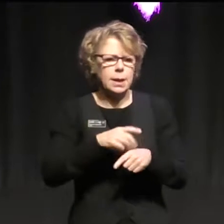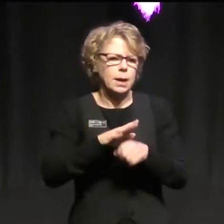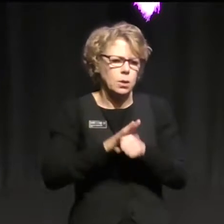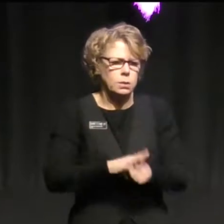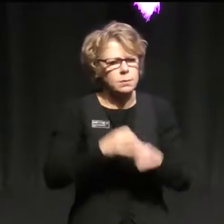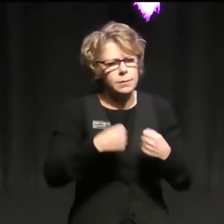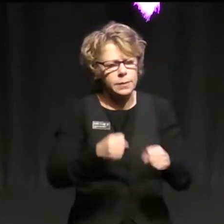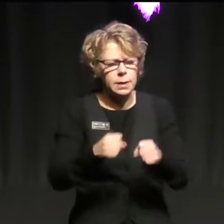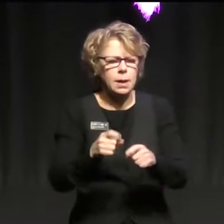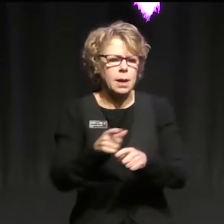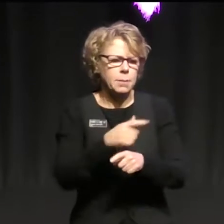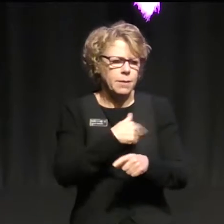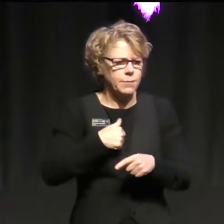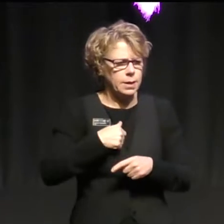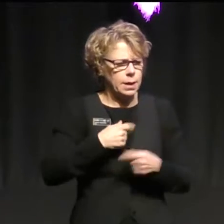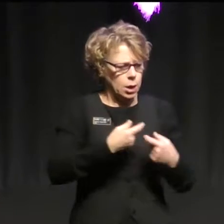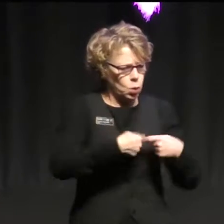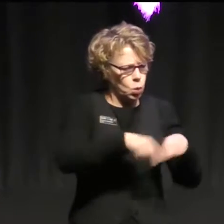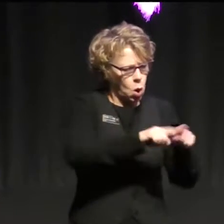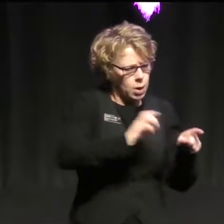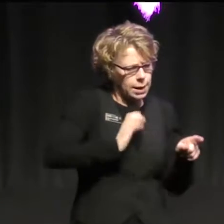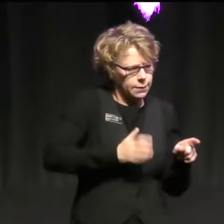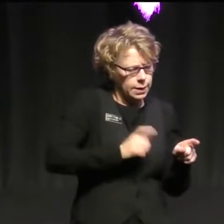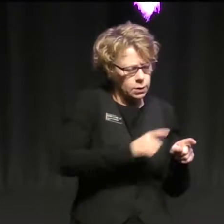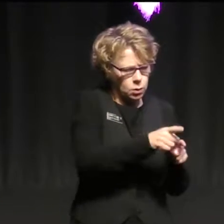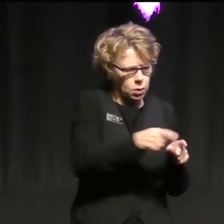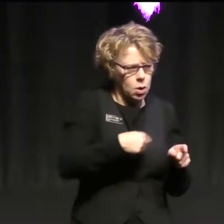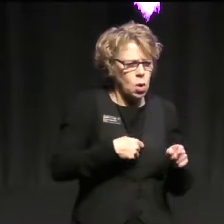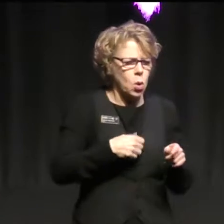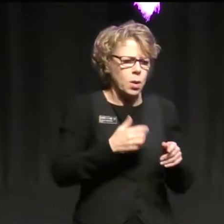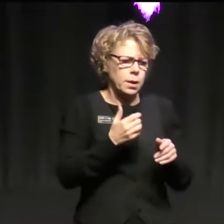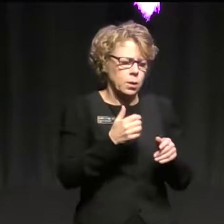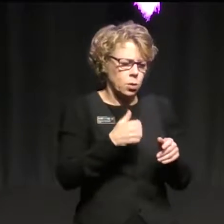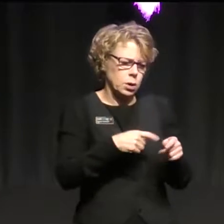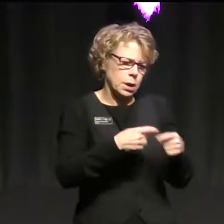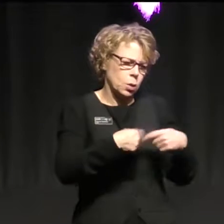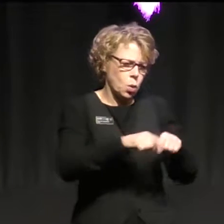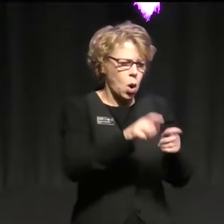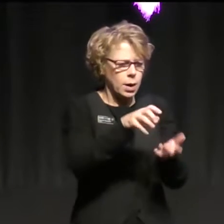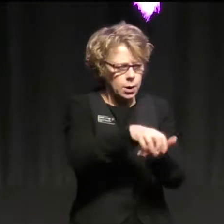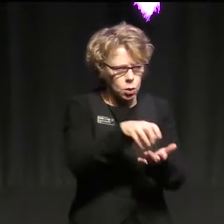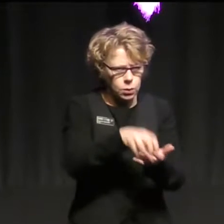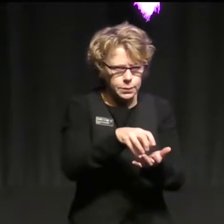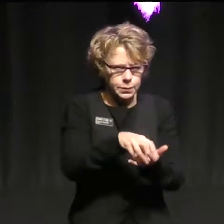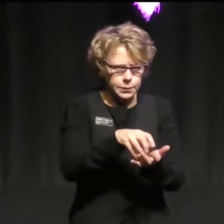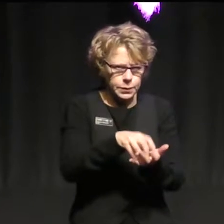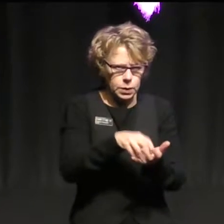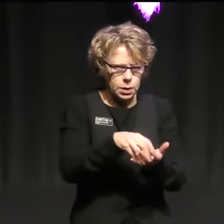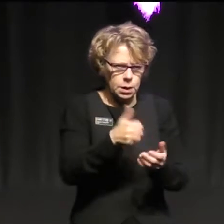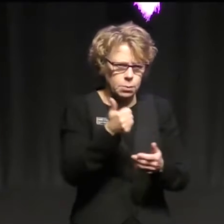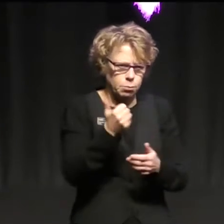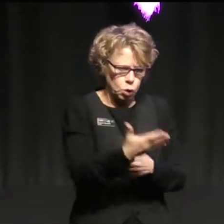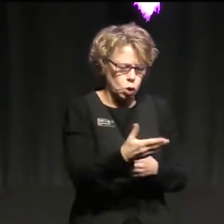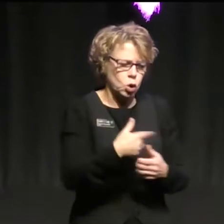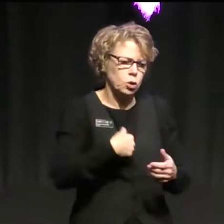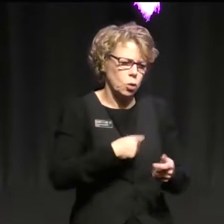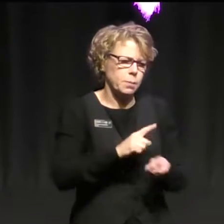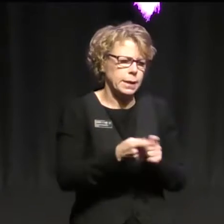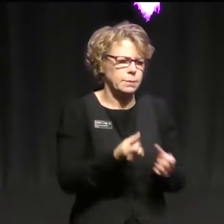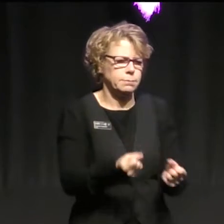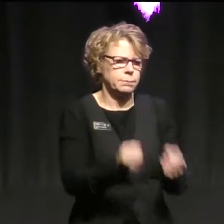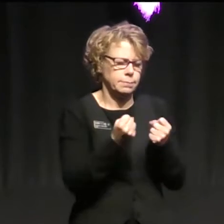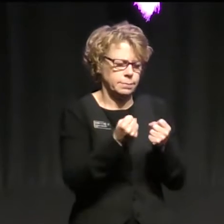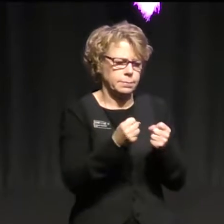local women and under their leadership, the local communities, it's a whole community